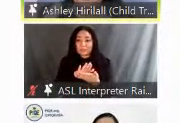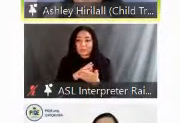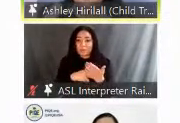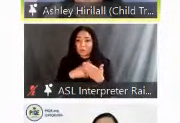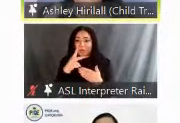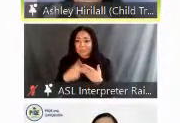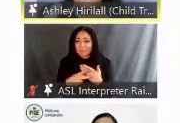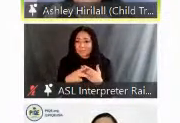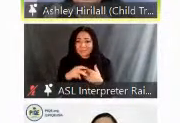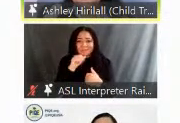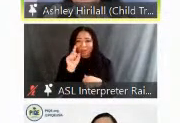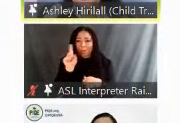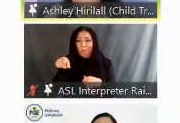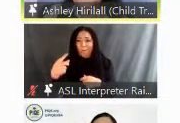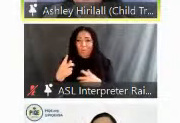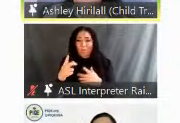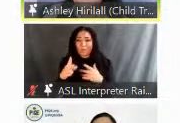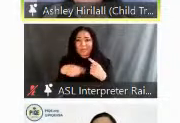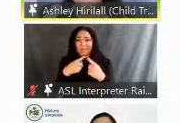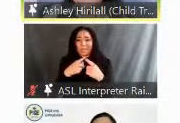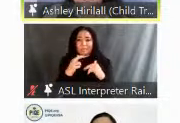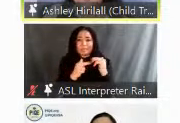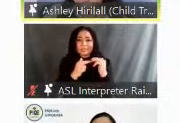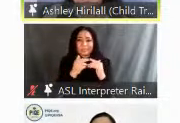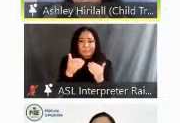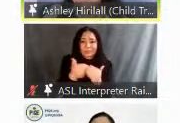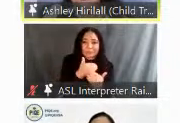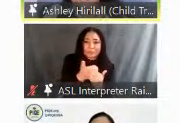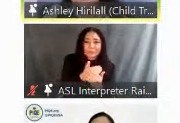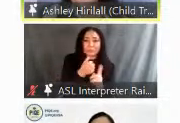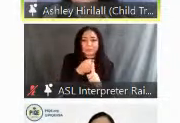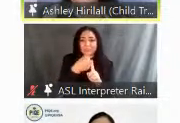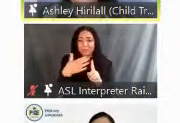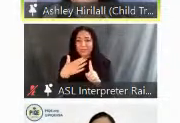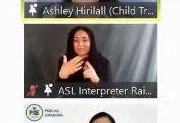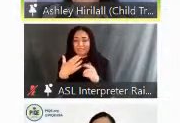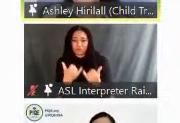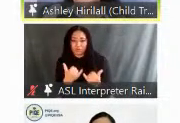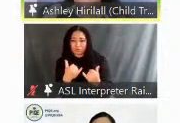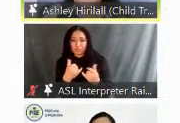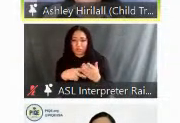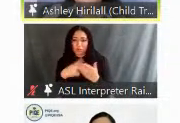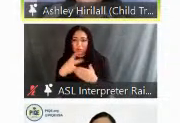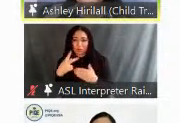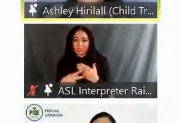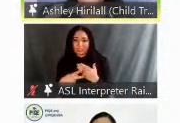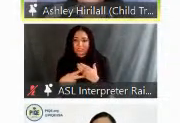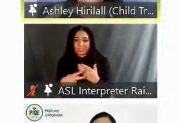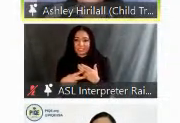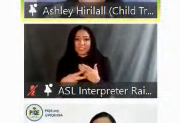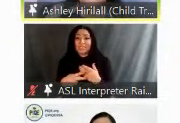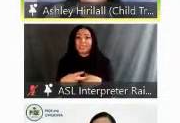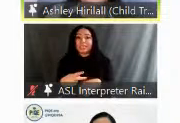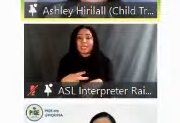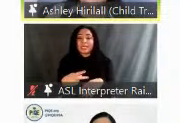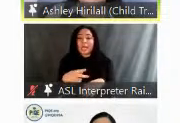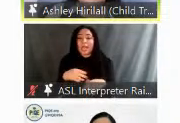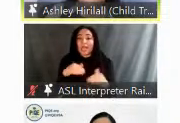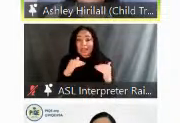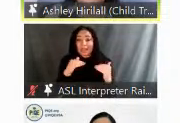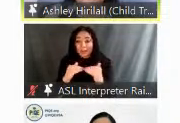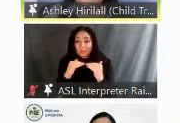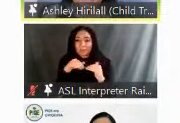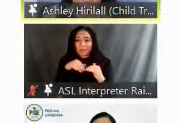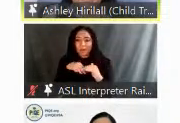just be about building new or expanding existing programs. Increasing equitable access to preschool will include